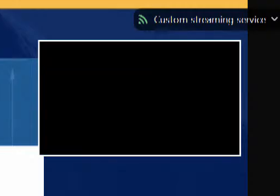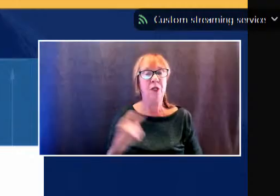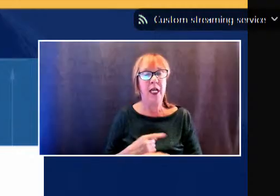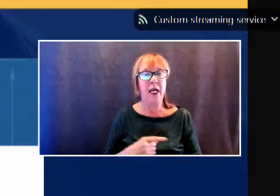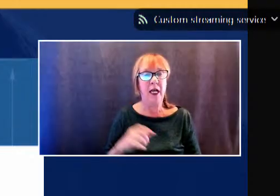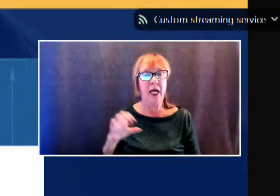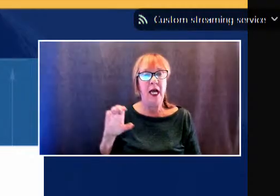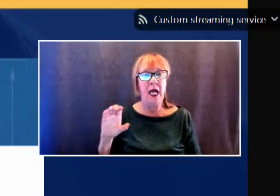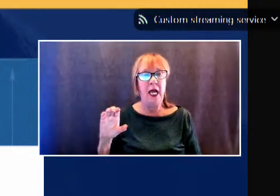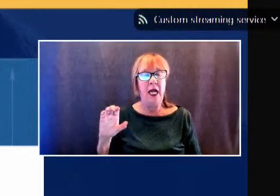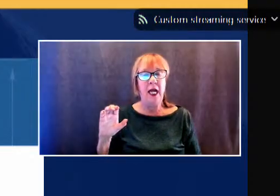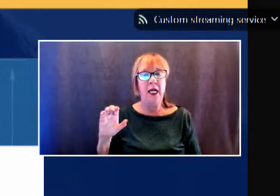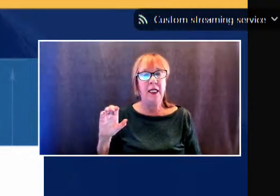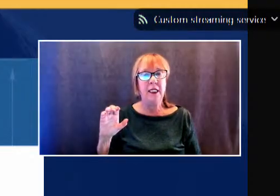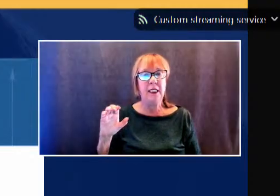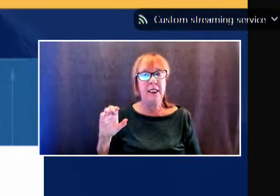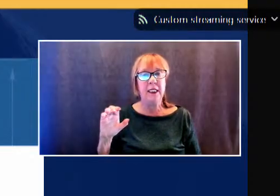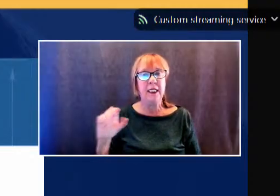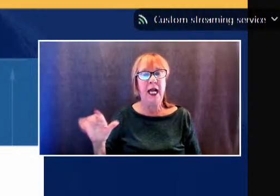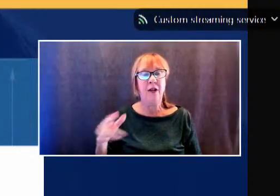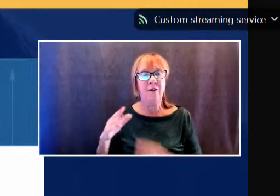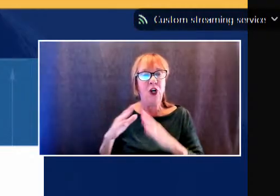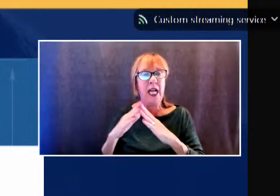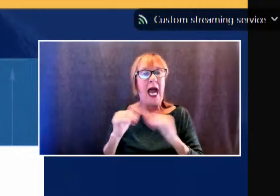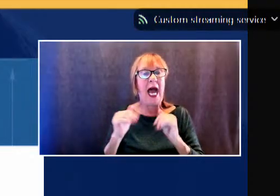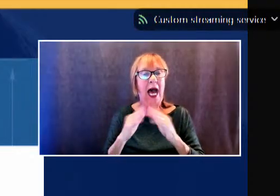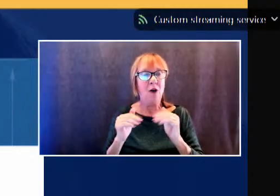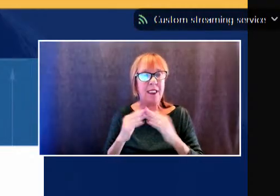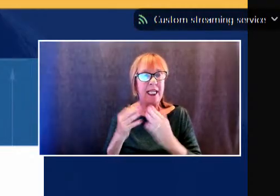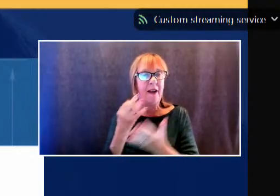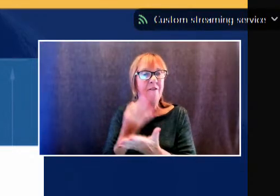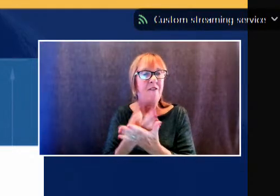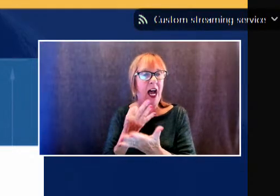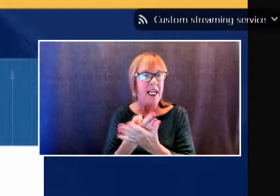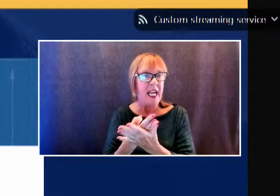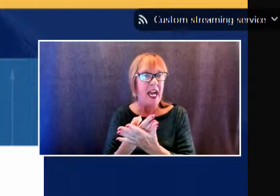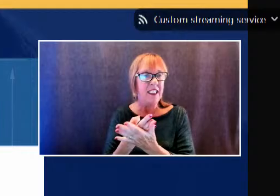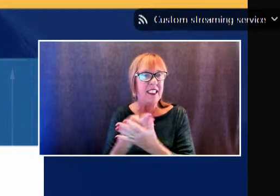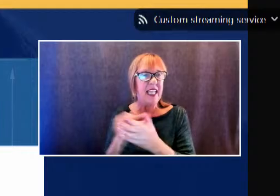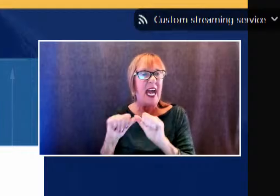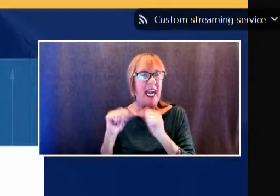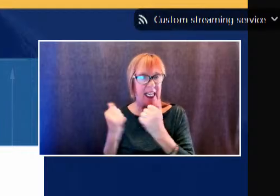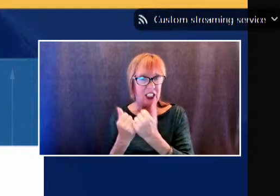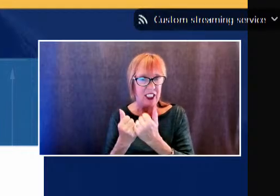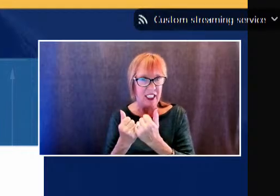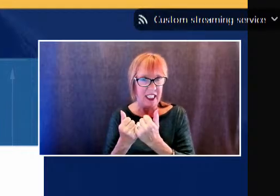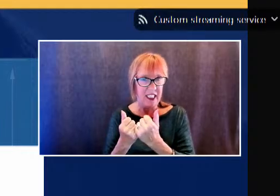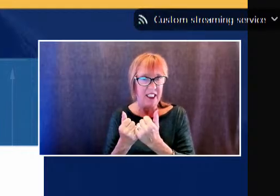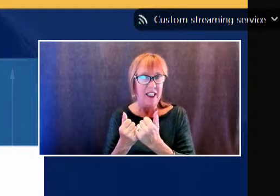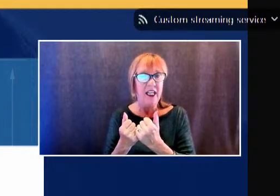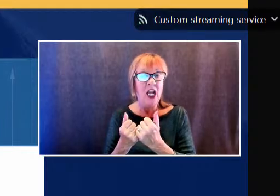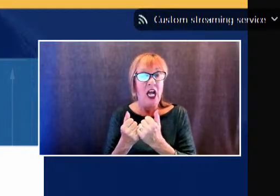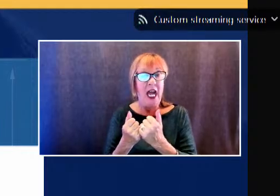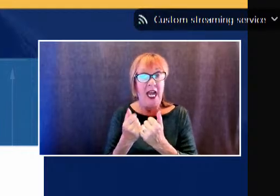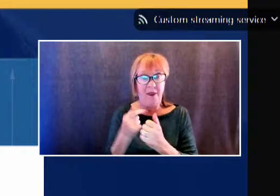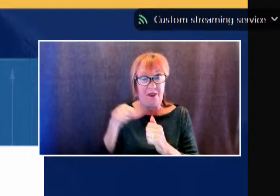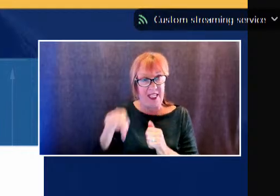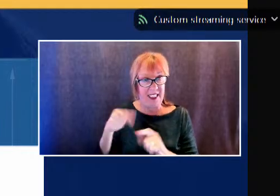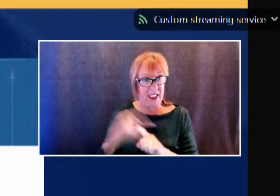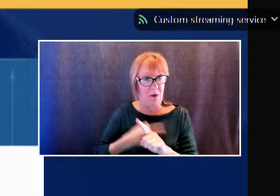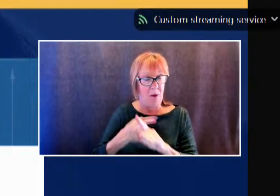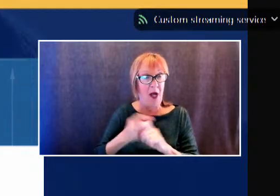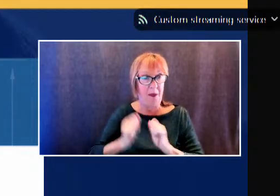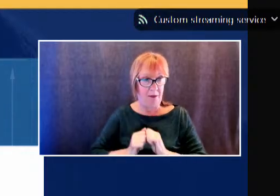Cal HFA is the California Housing Finance Agency, and earlier this month they launched a new program